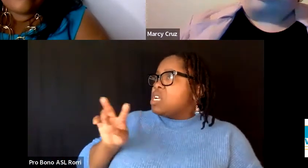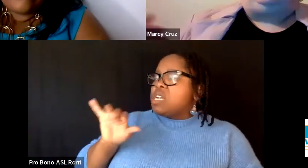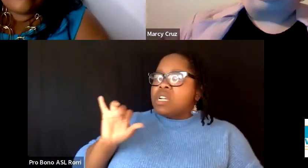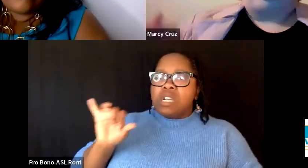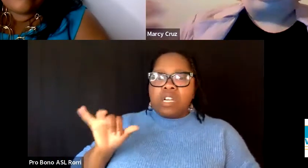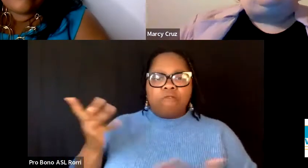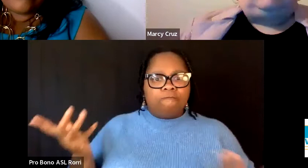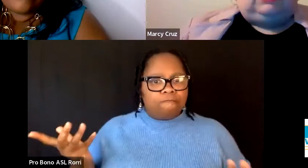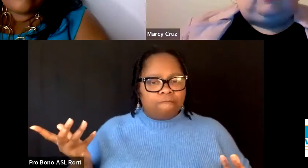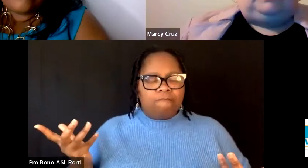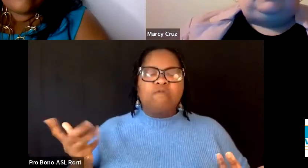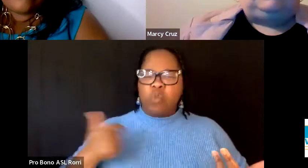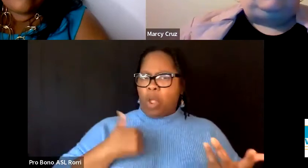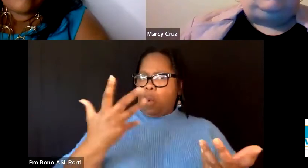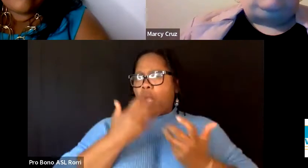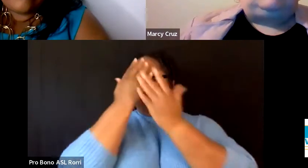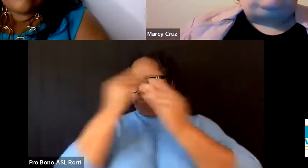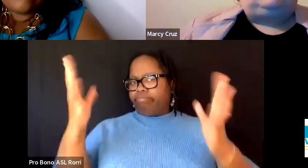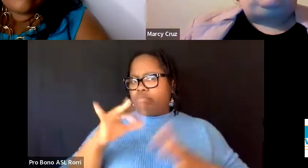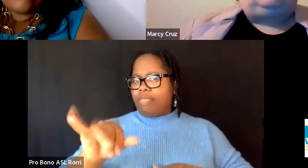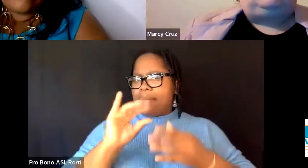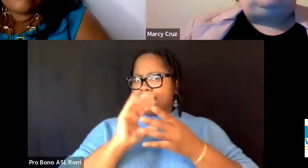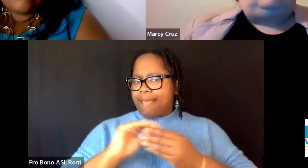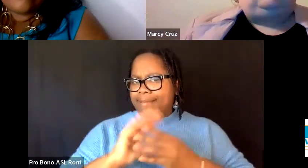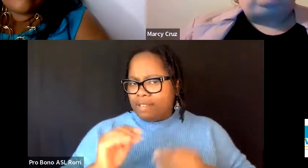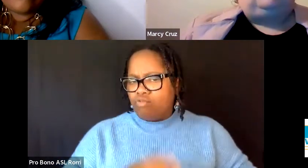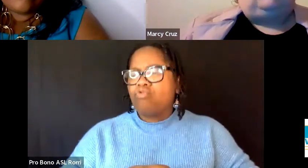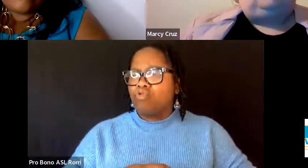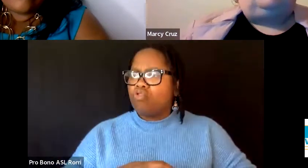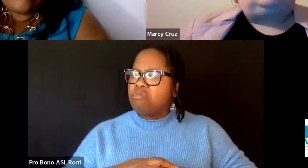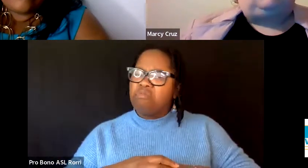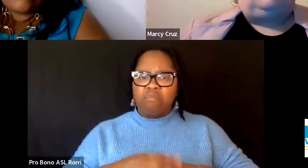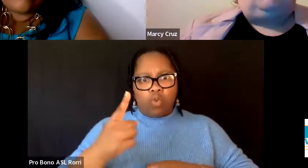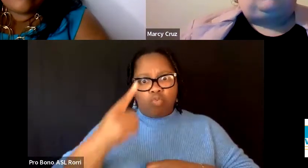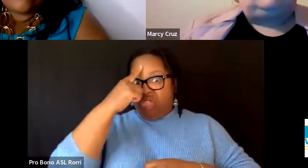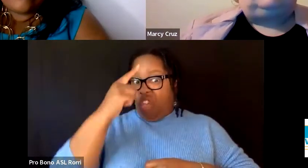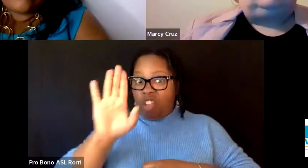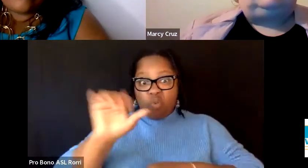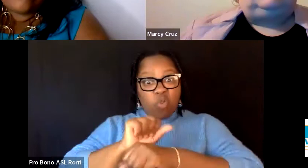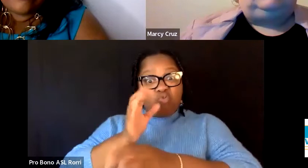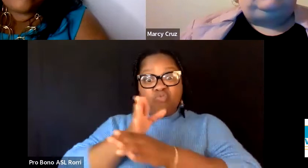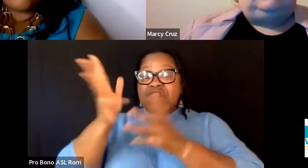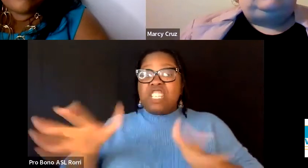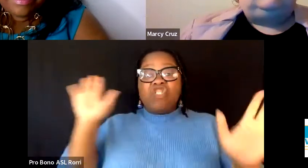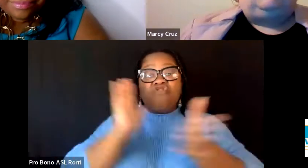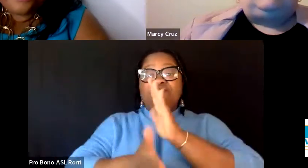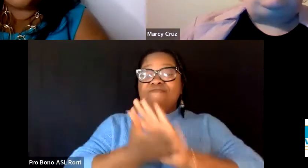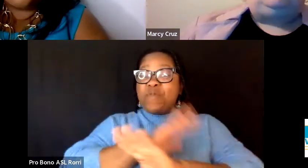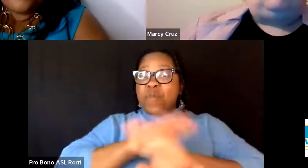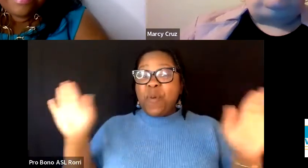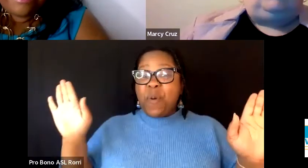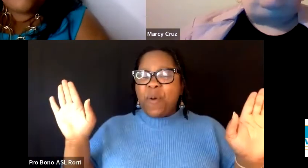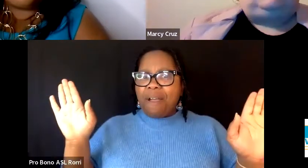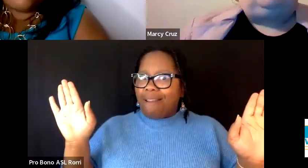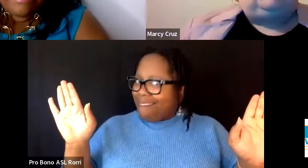I just wanted to get that message out because, it's like you said, even though you thought your career was over, it wasn't. So we can't